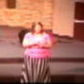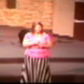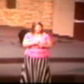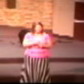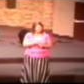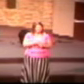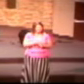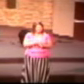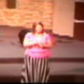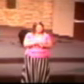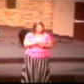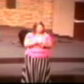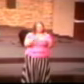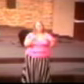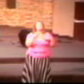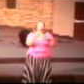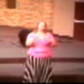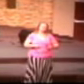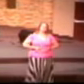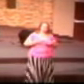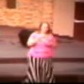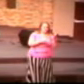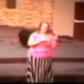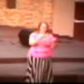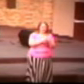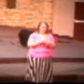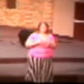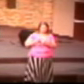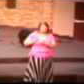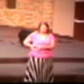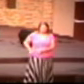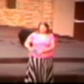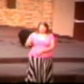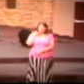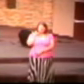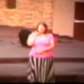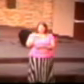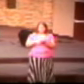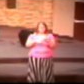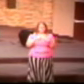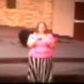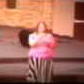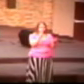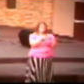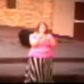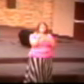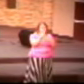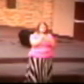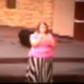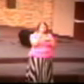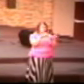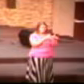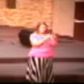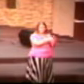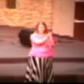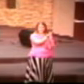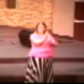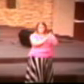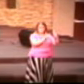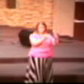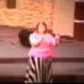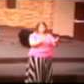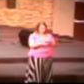We live in a world that have personal relationships with their cell phones. Amen? I was eating in a restaurant last week, saw a family of seven people,